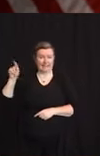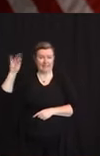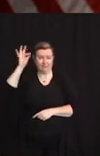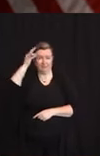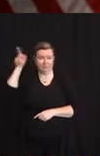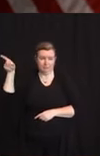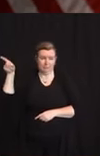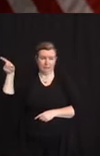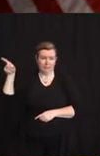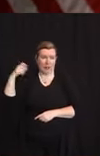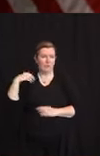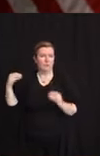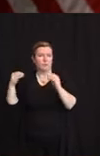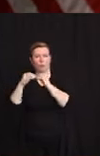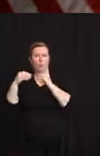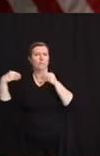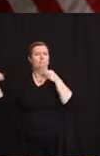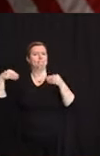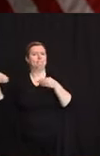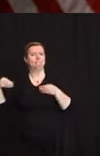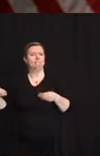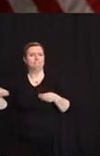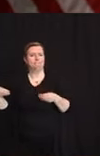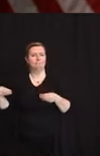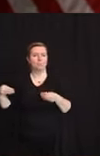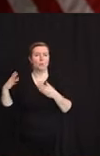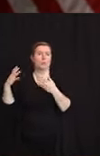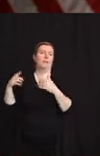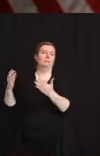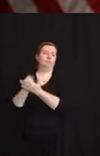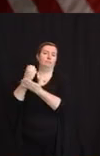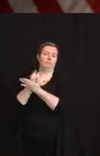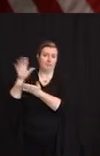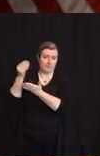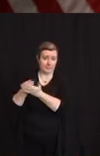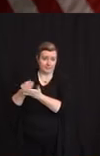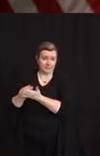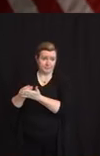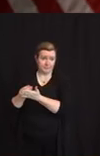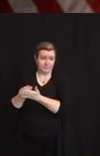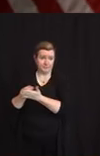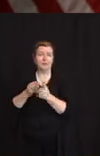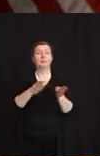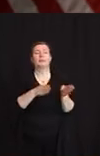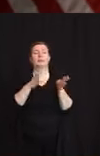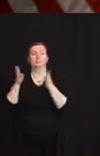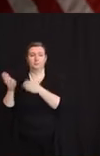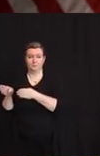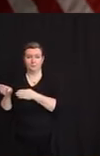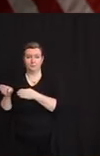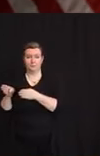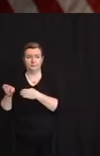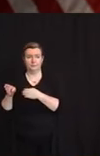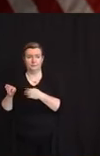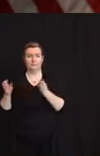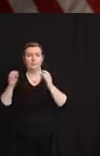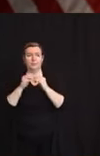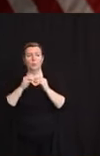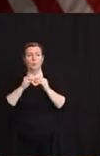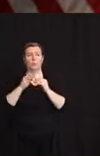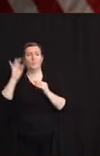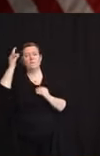but we need a lot more, to the tune of many billions of dollars. That's one federal cash assistance. The other lever,